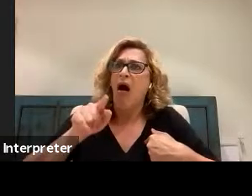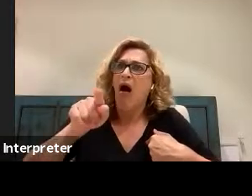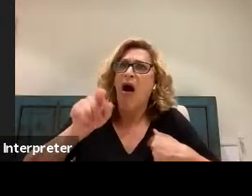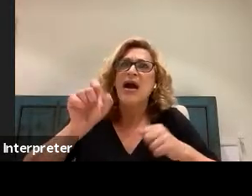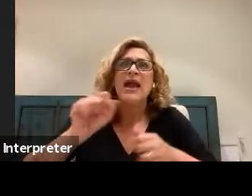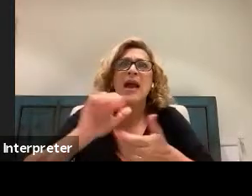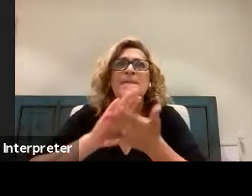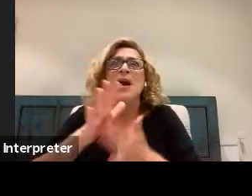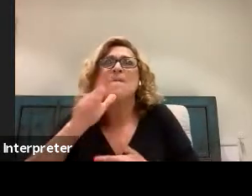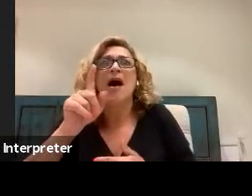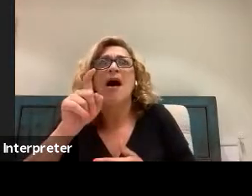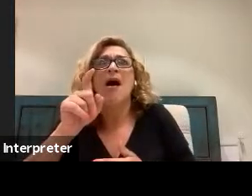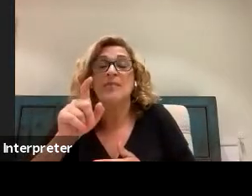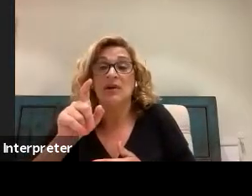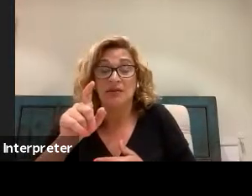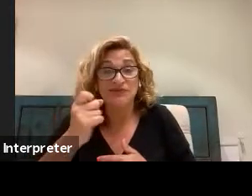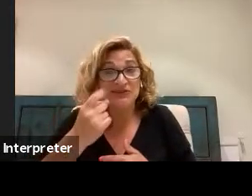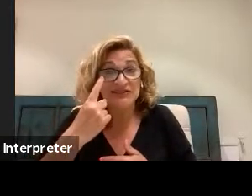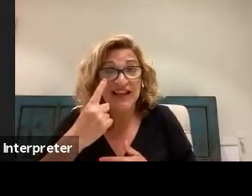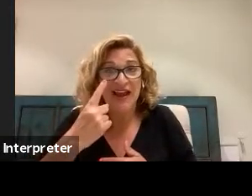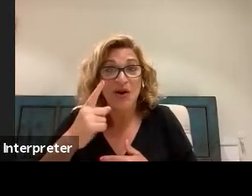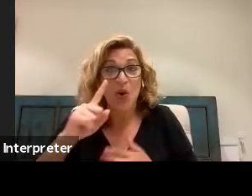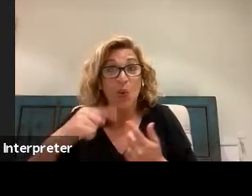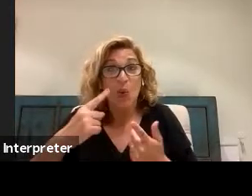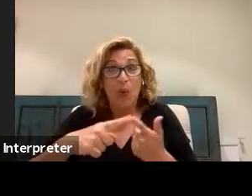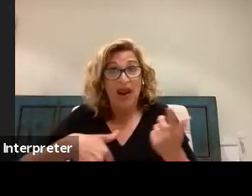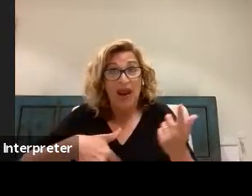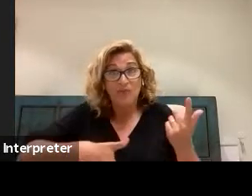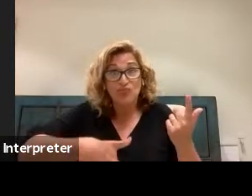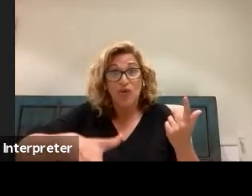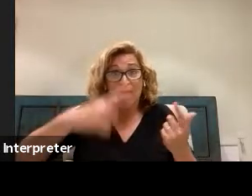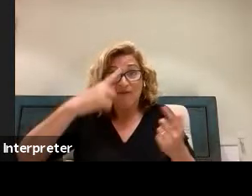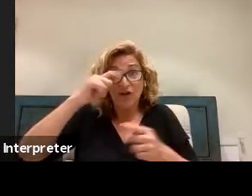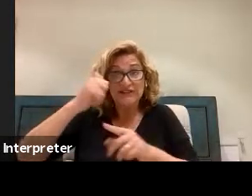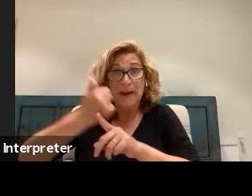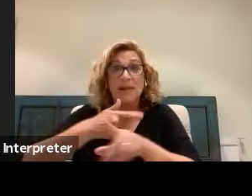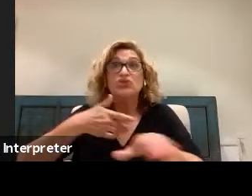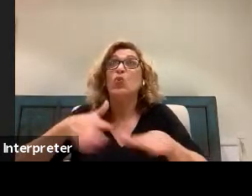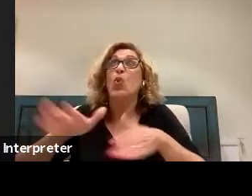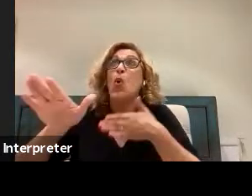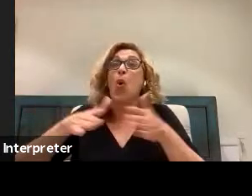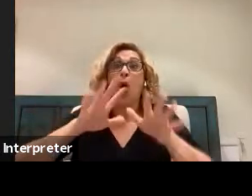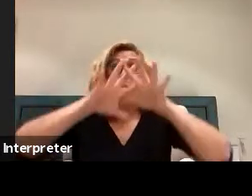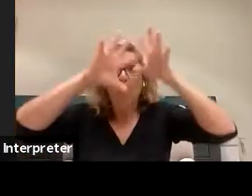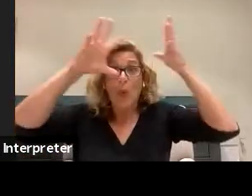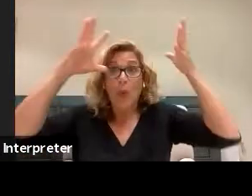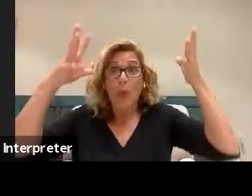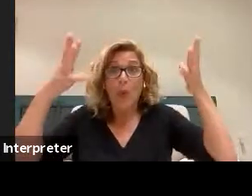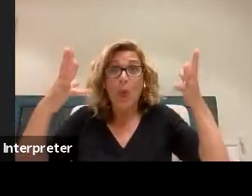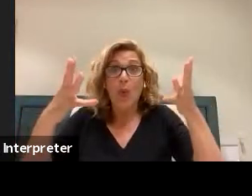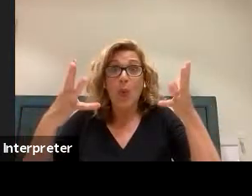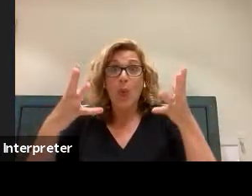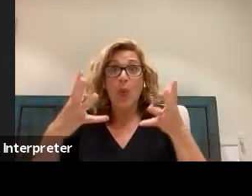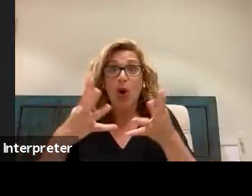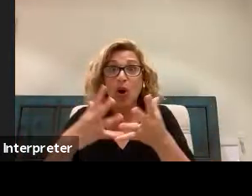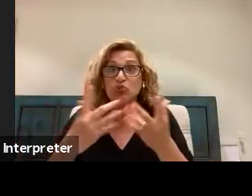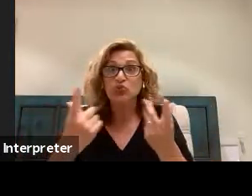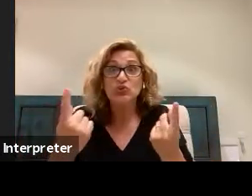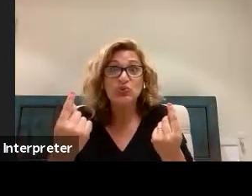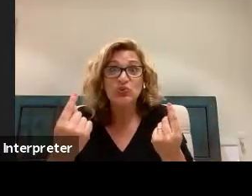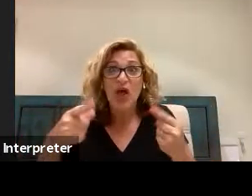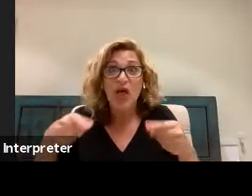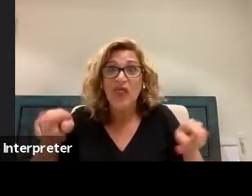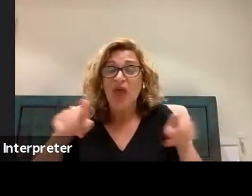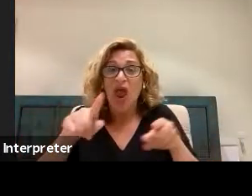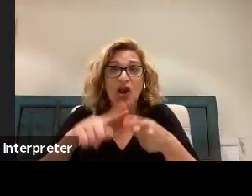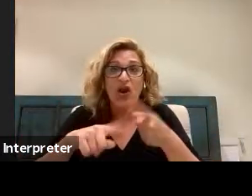walking around for 10 months with my baby in me, the world was like, they can't handle